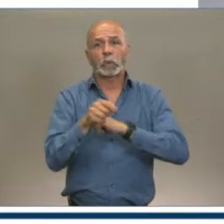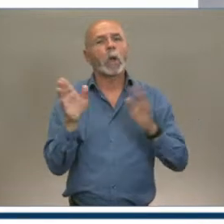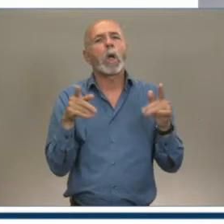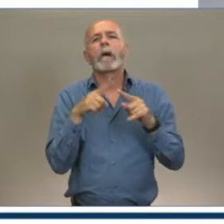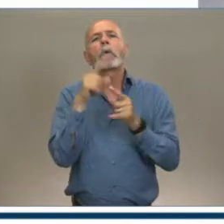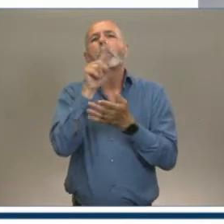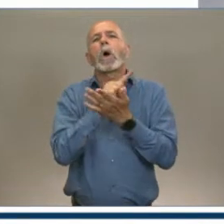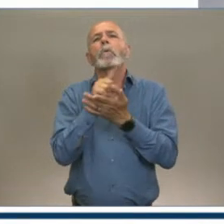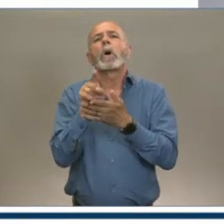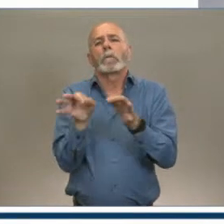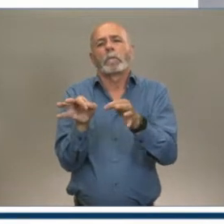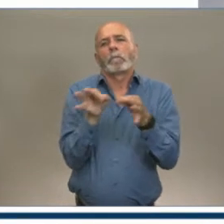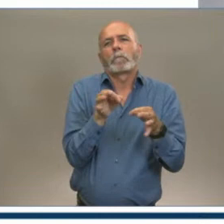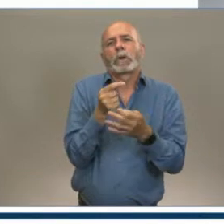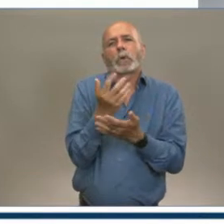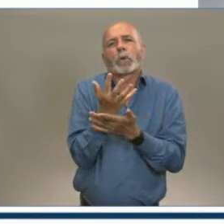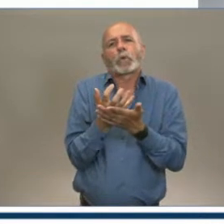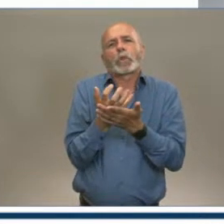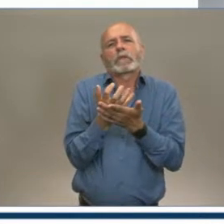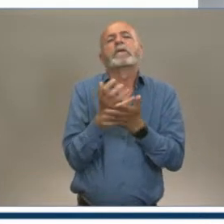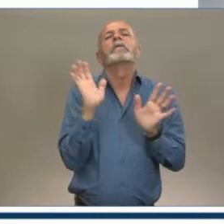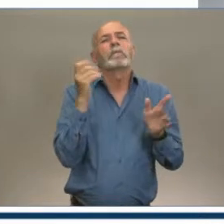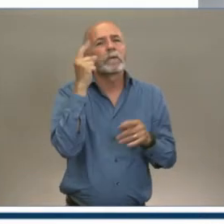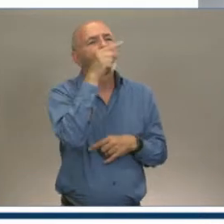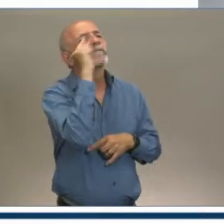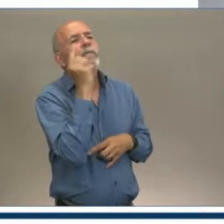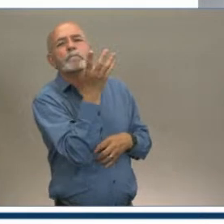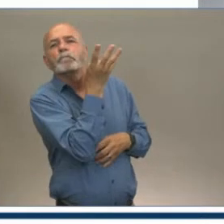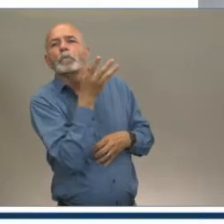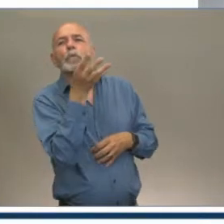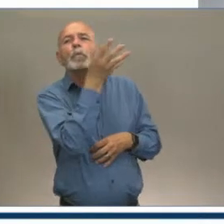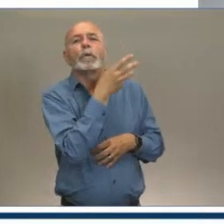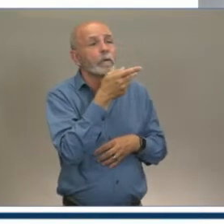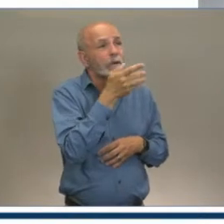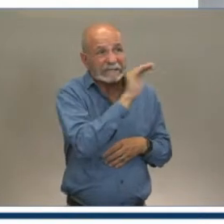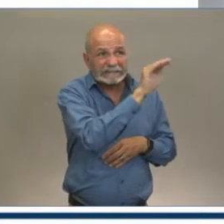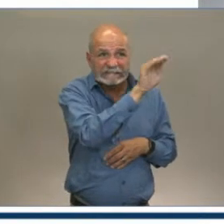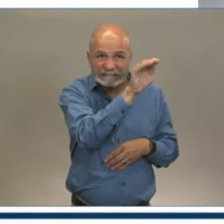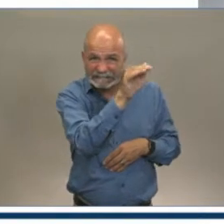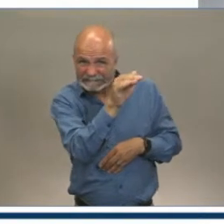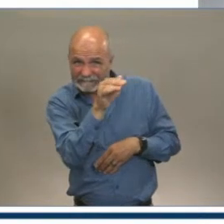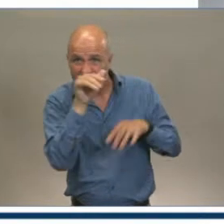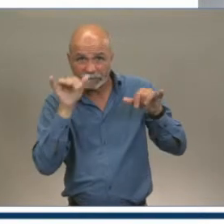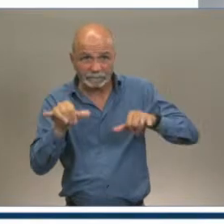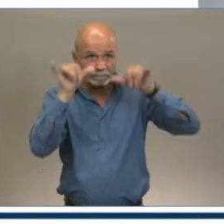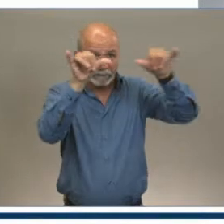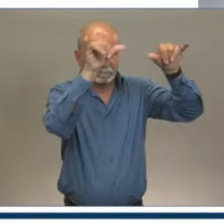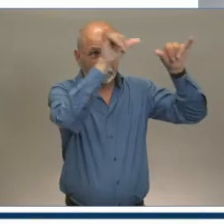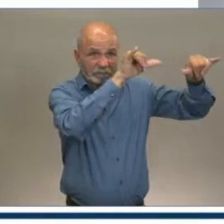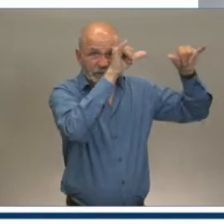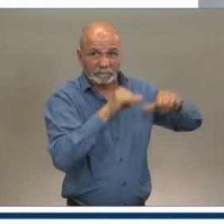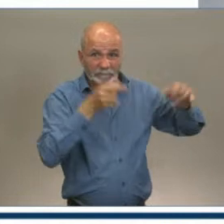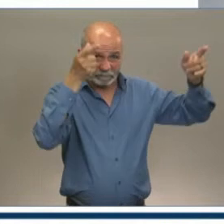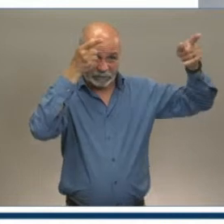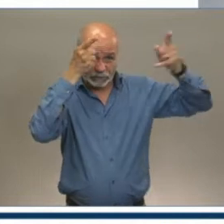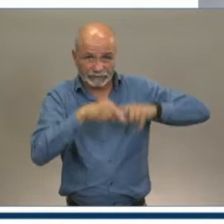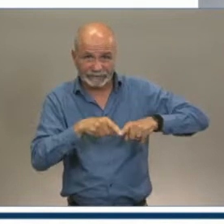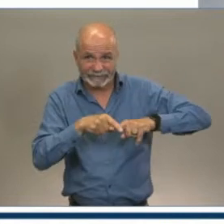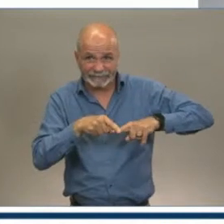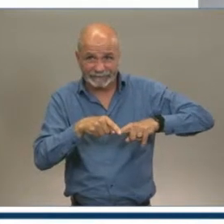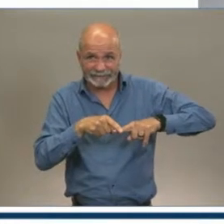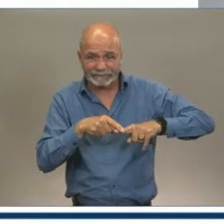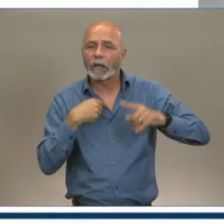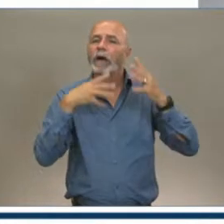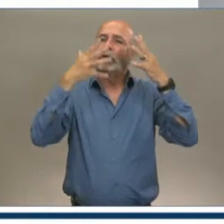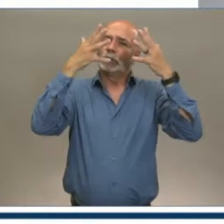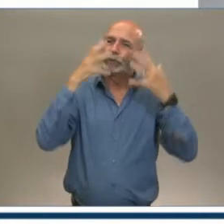on conversations that I had to try to get to a consistent date with our neighboring provinces. We do want to see 2-week